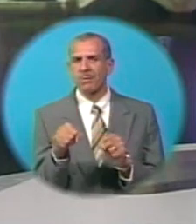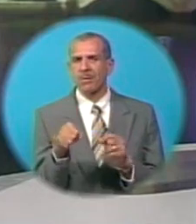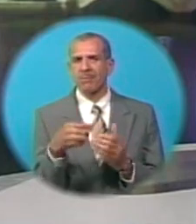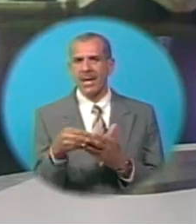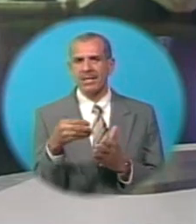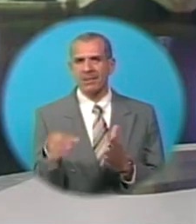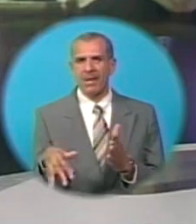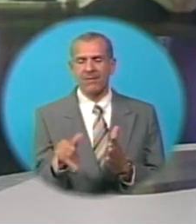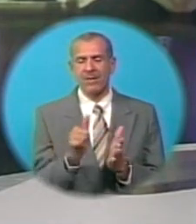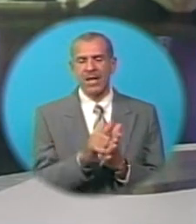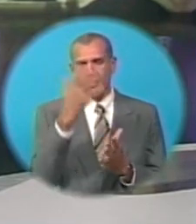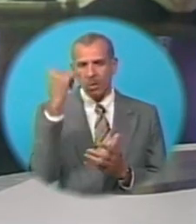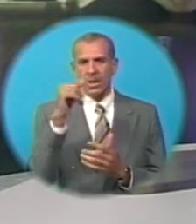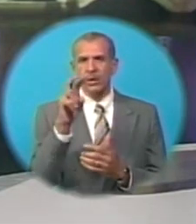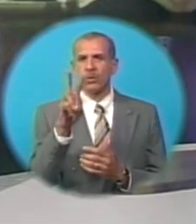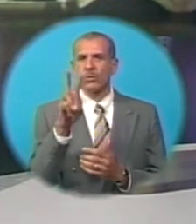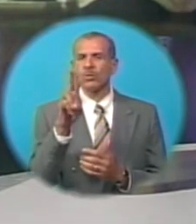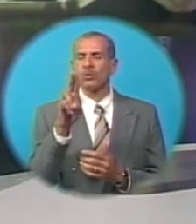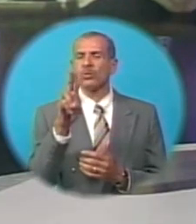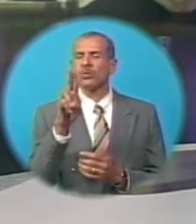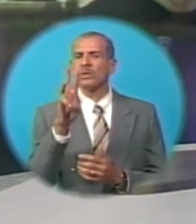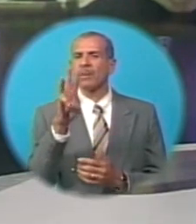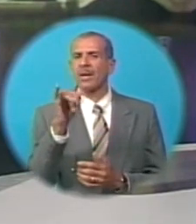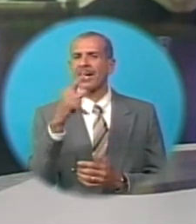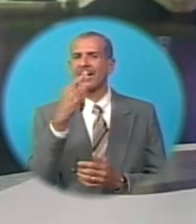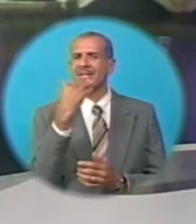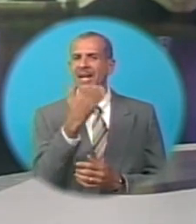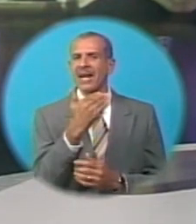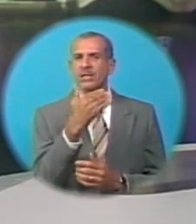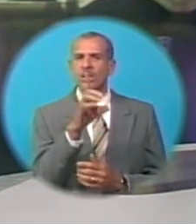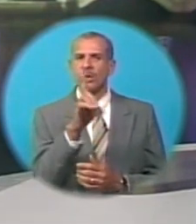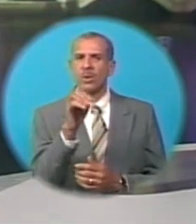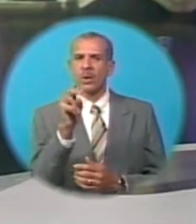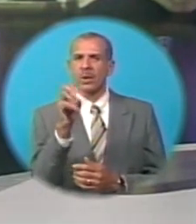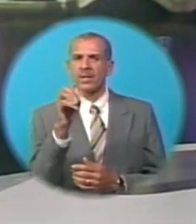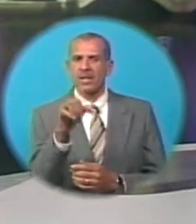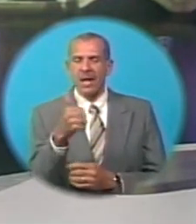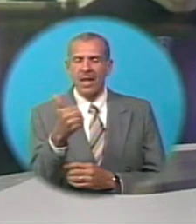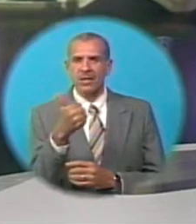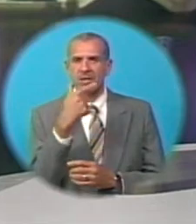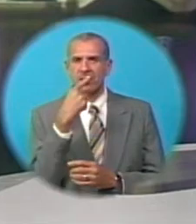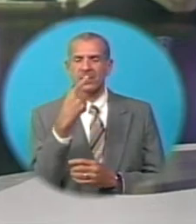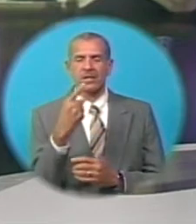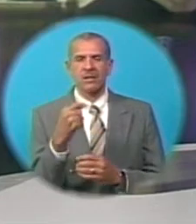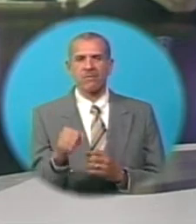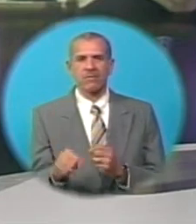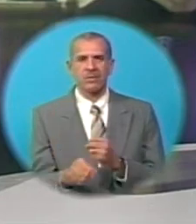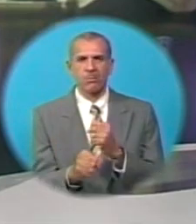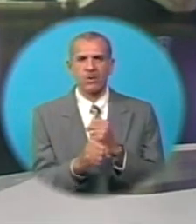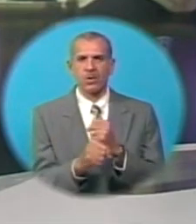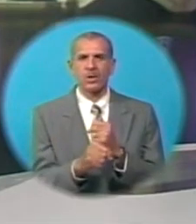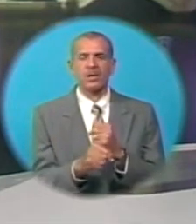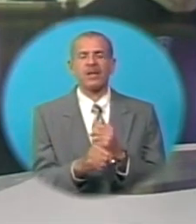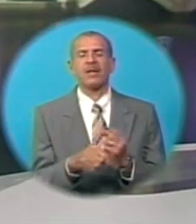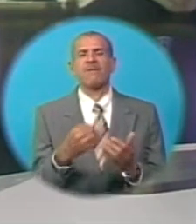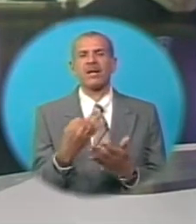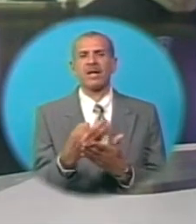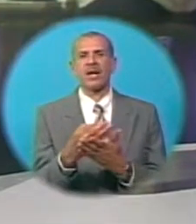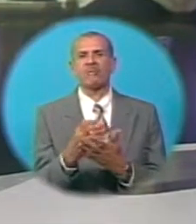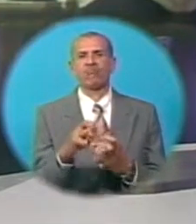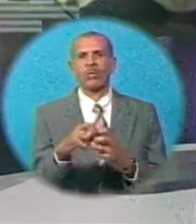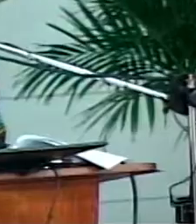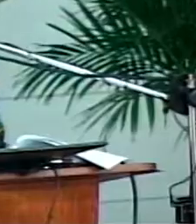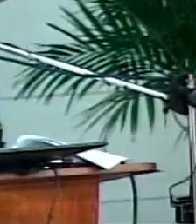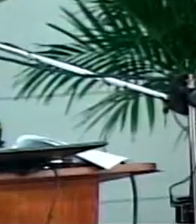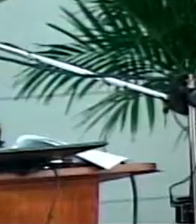reason UWI is thanking its donors and urging all others to consider funding the financially strapped university.